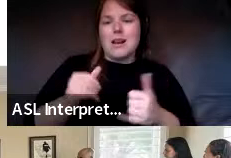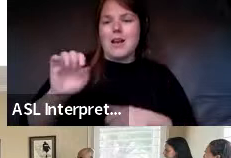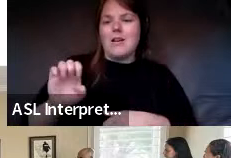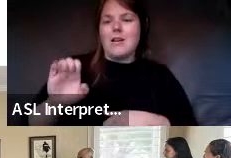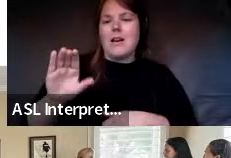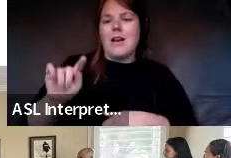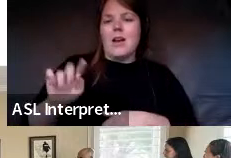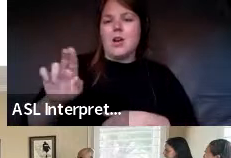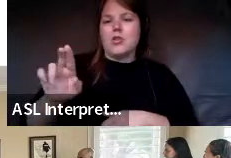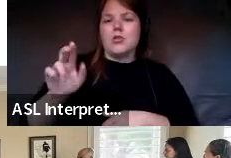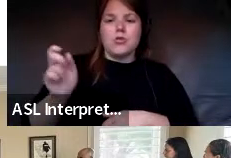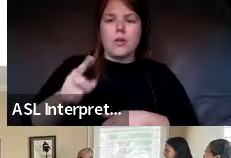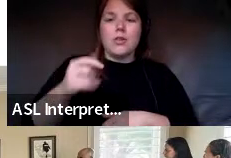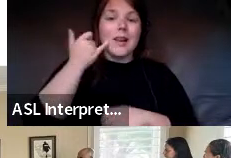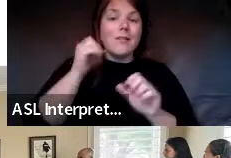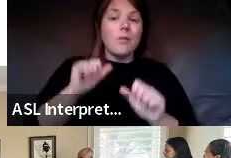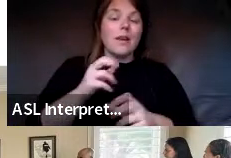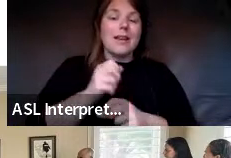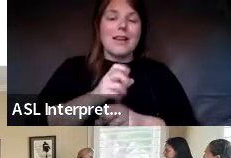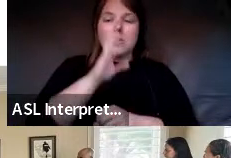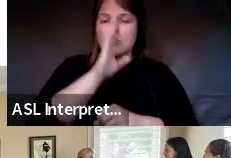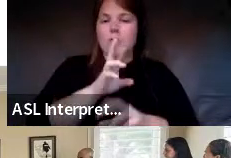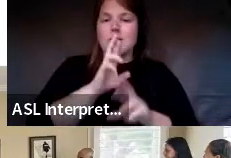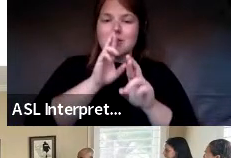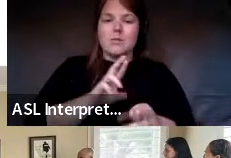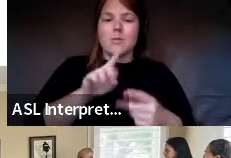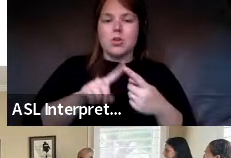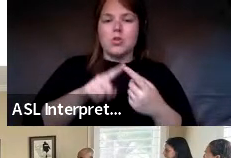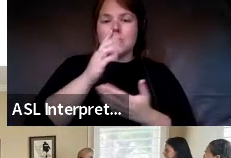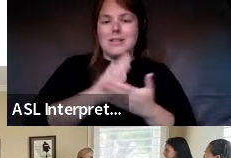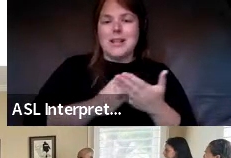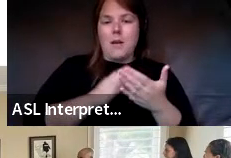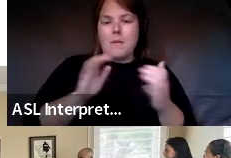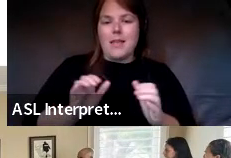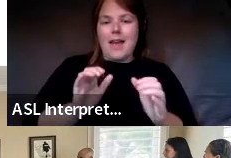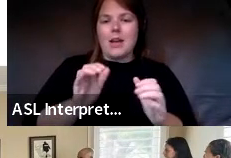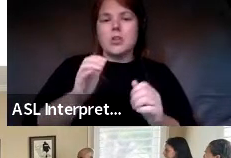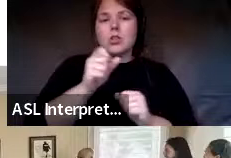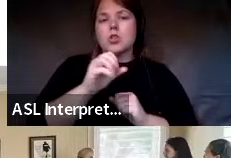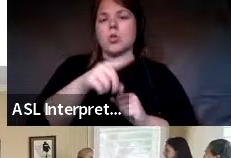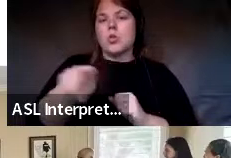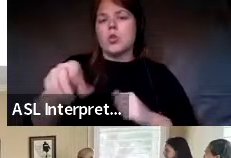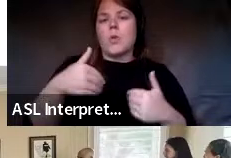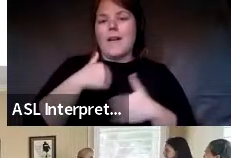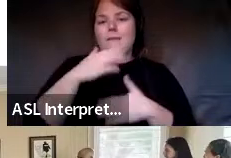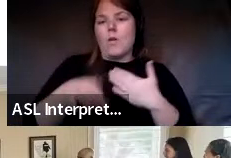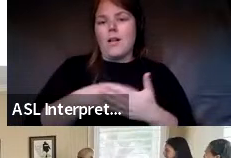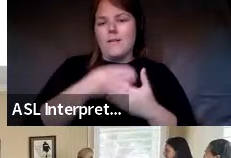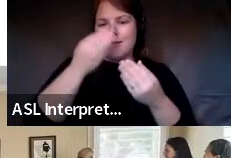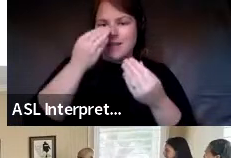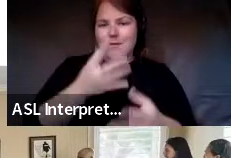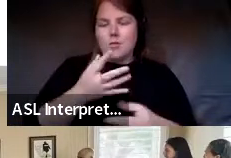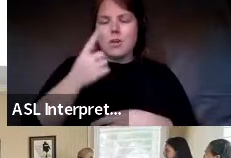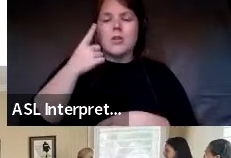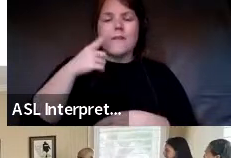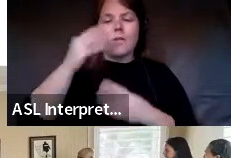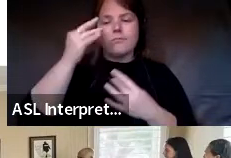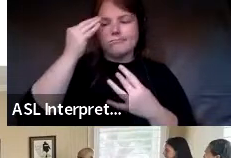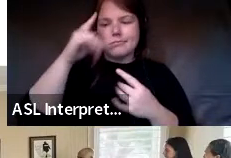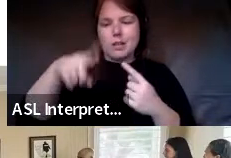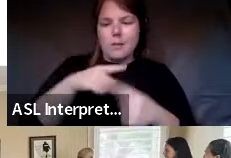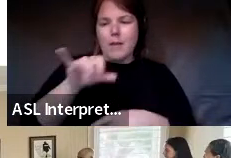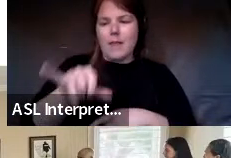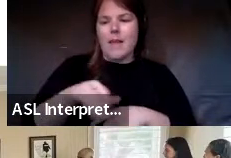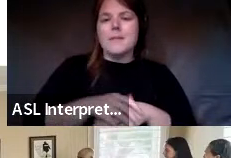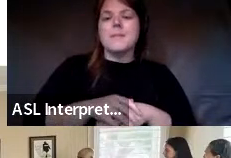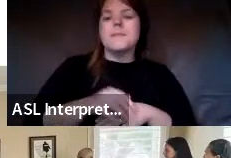to see if we can get a direct response to some of these actions, just so that you all have that information as the follow-up to think about. And then